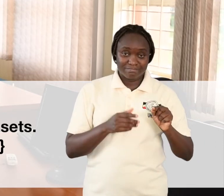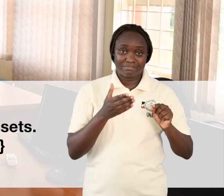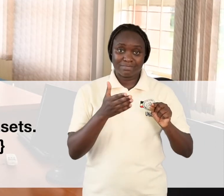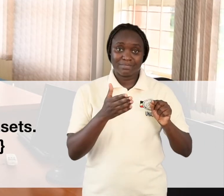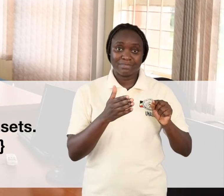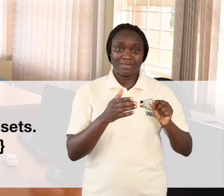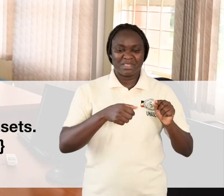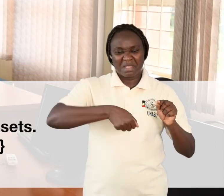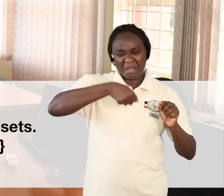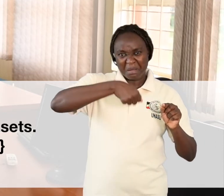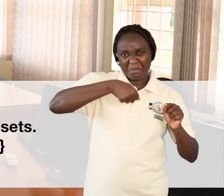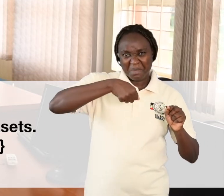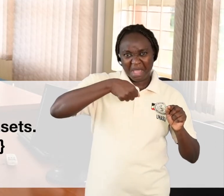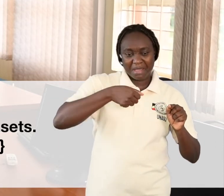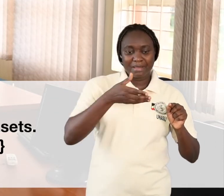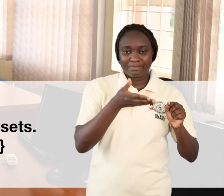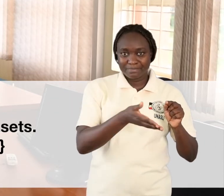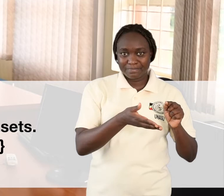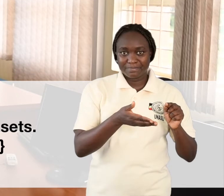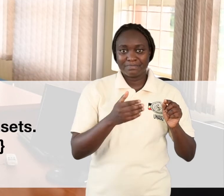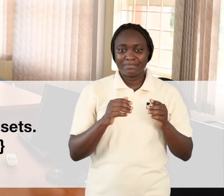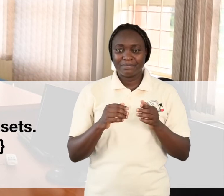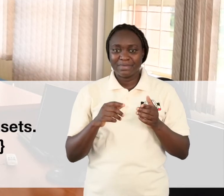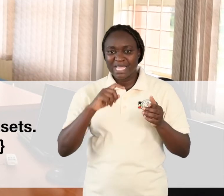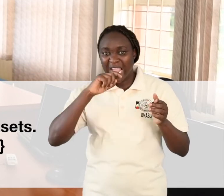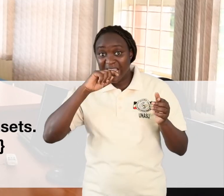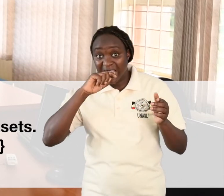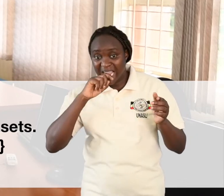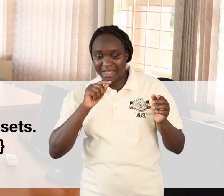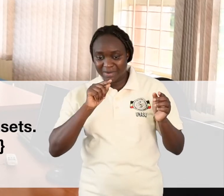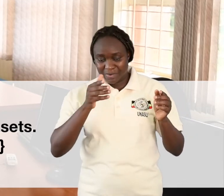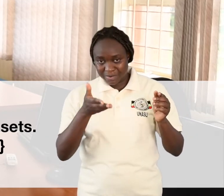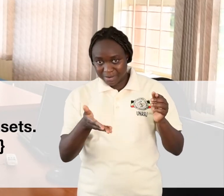a bag, a dog,